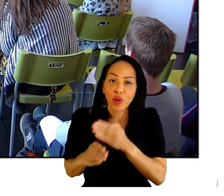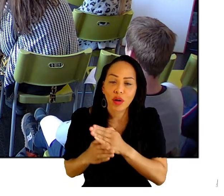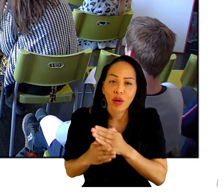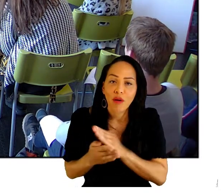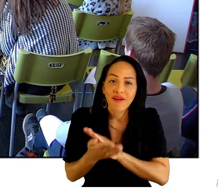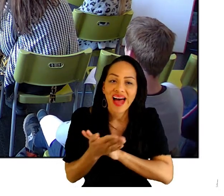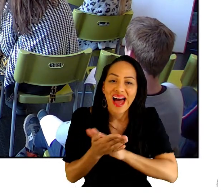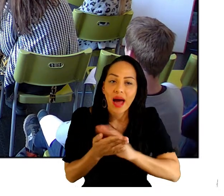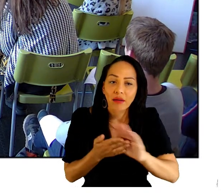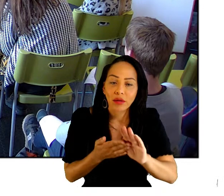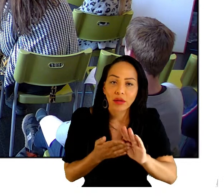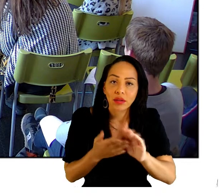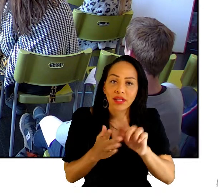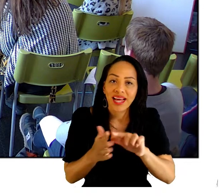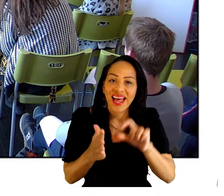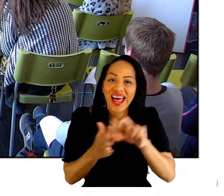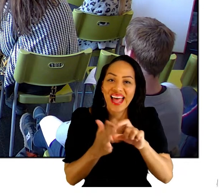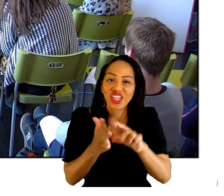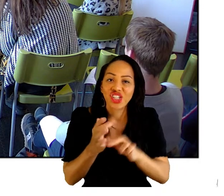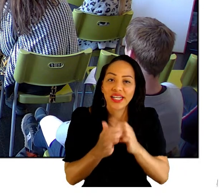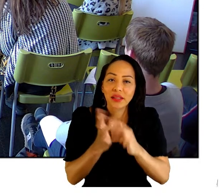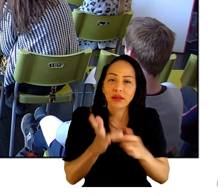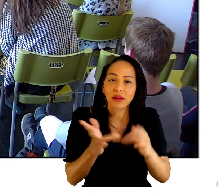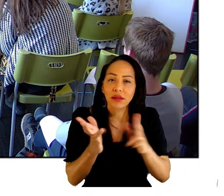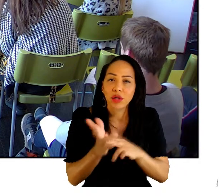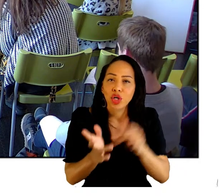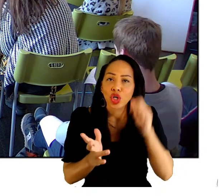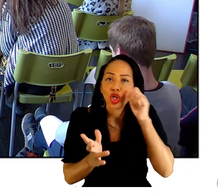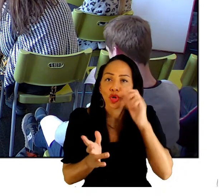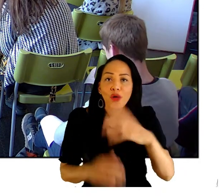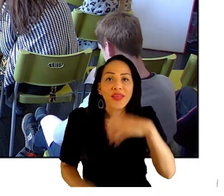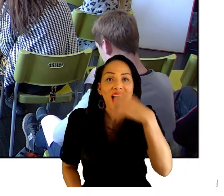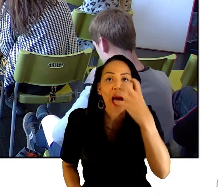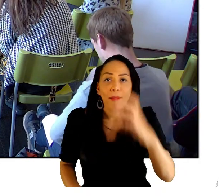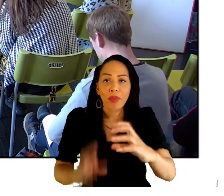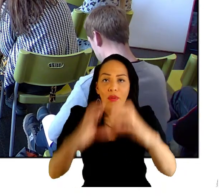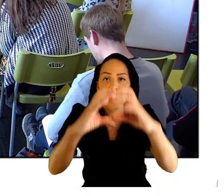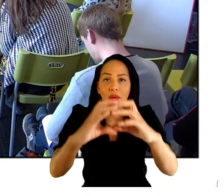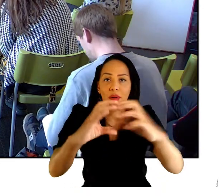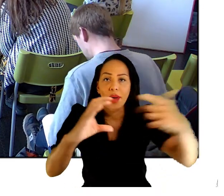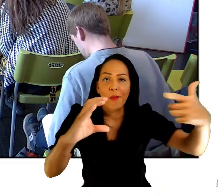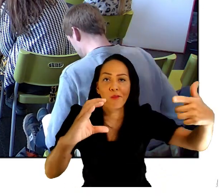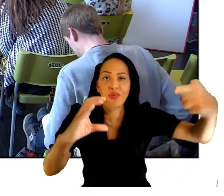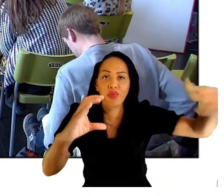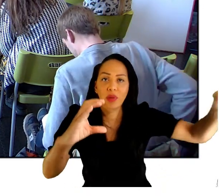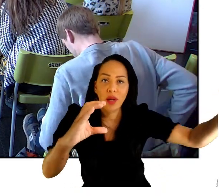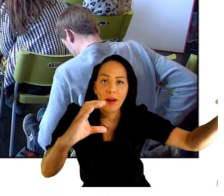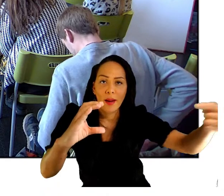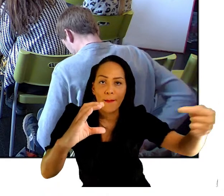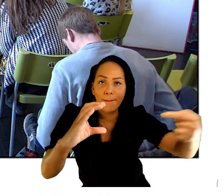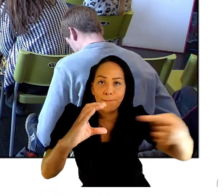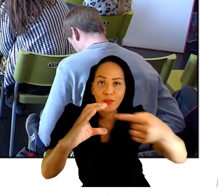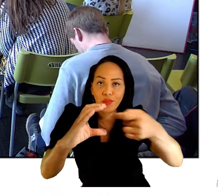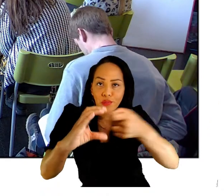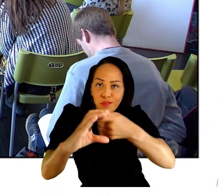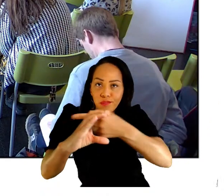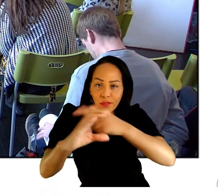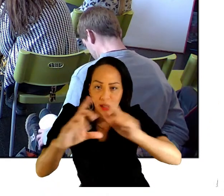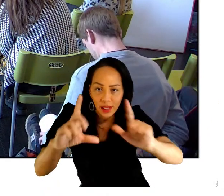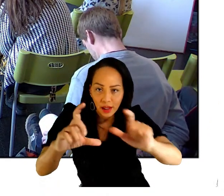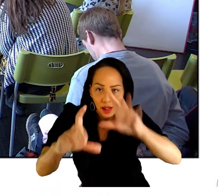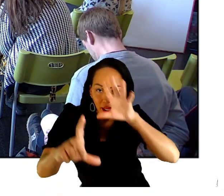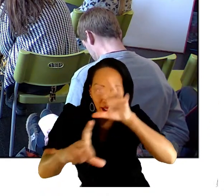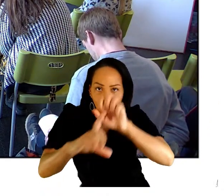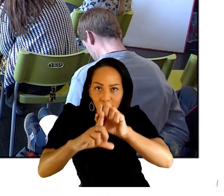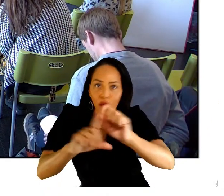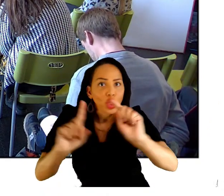with the bullet flying through it. And that's been one of the inspirational images in my life of capturing that moment, the thing that we can never see with the